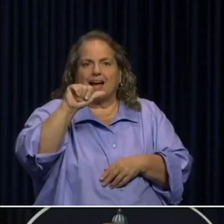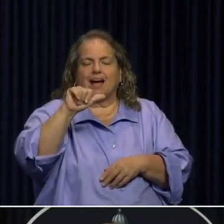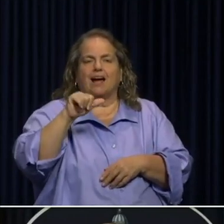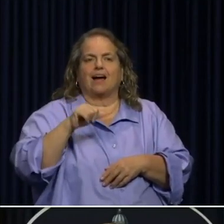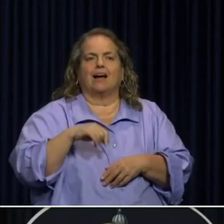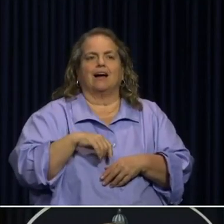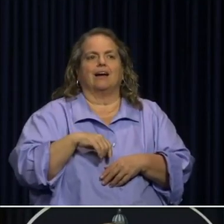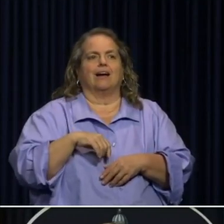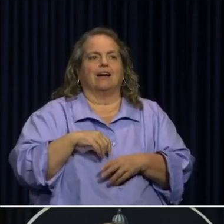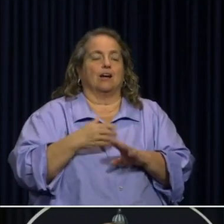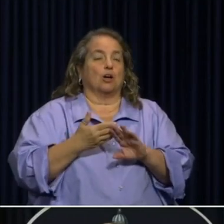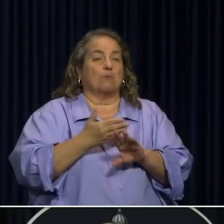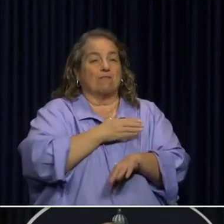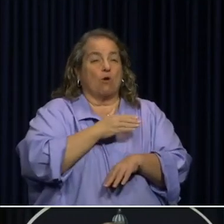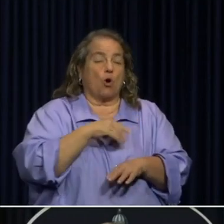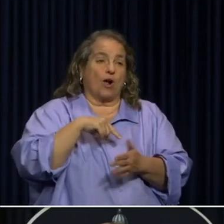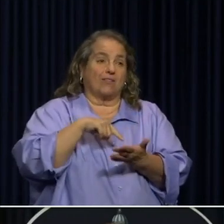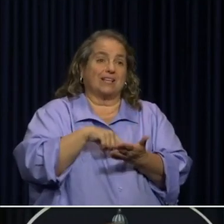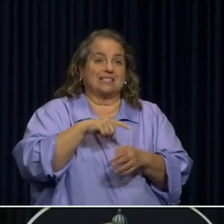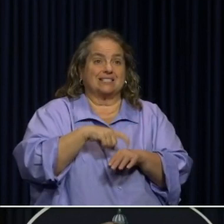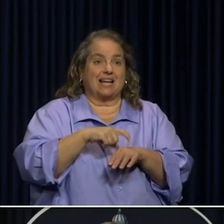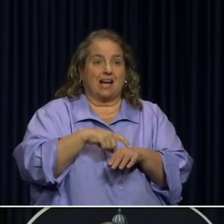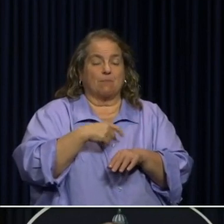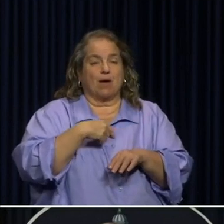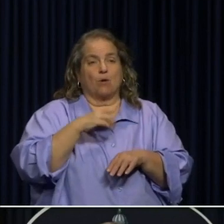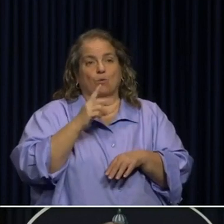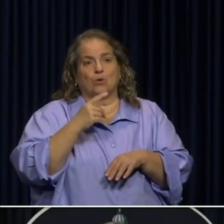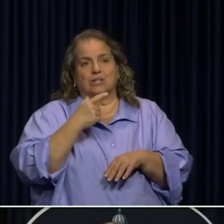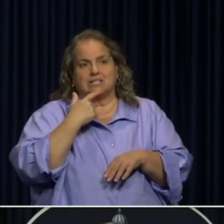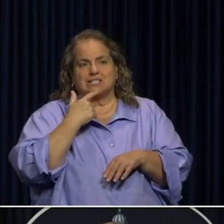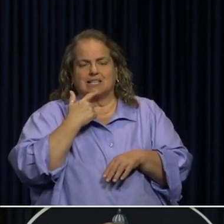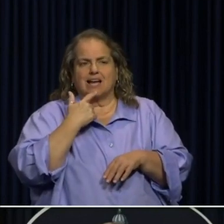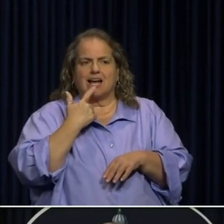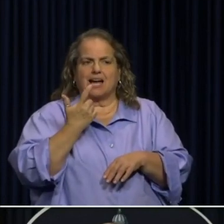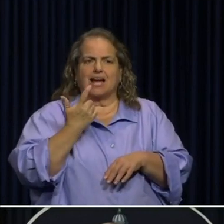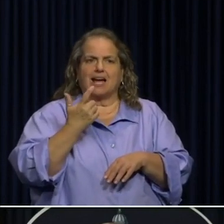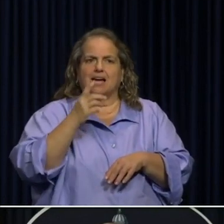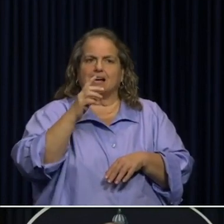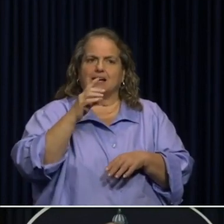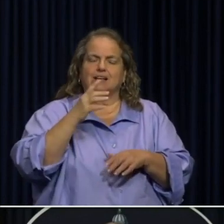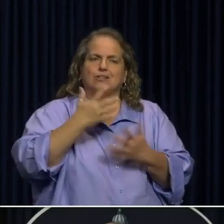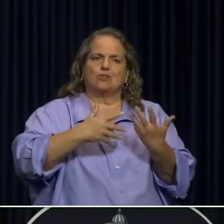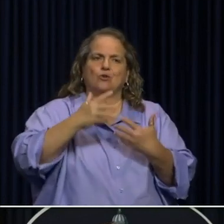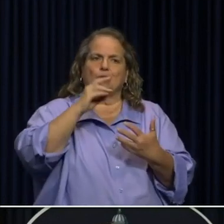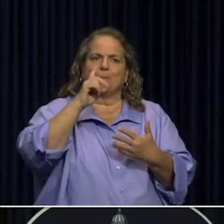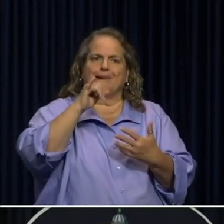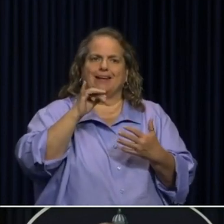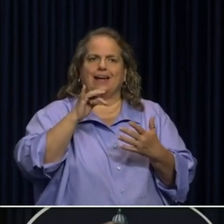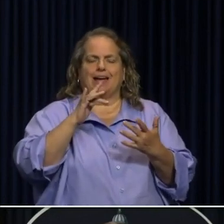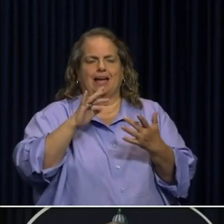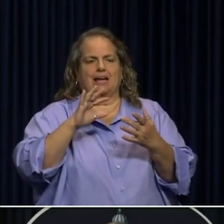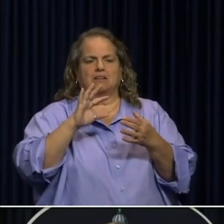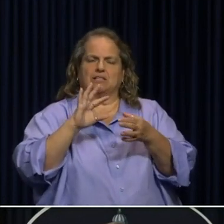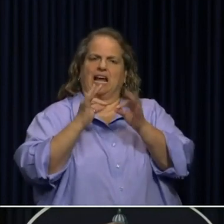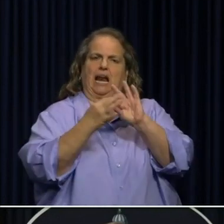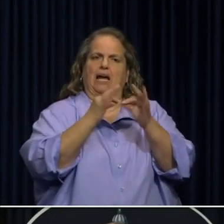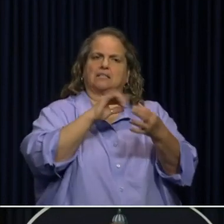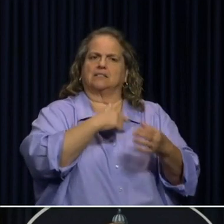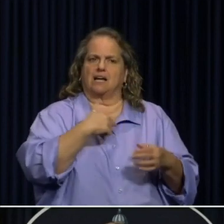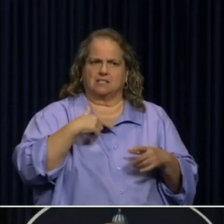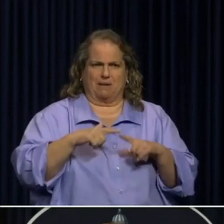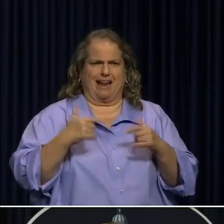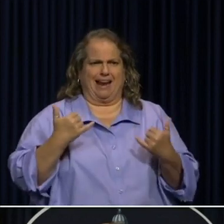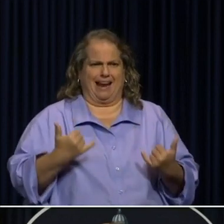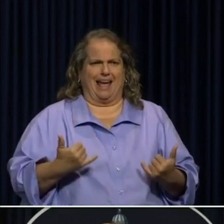said is interconnected. It connects us in so many ways. I think now we realize